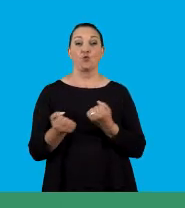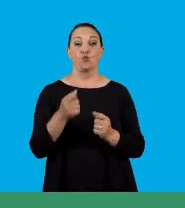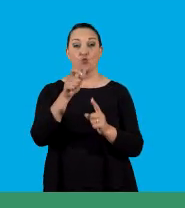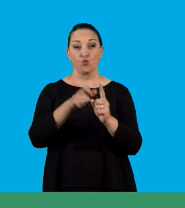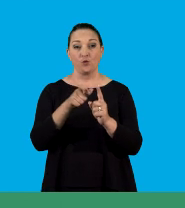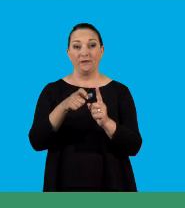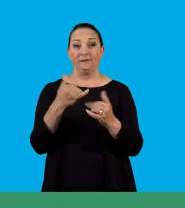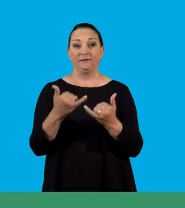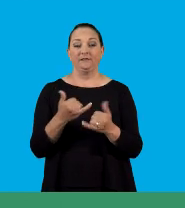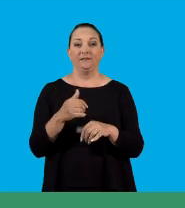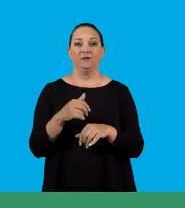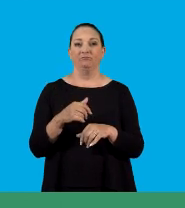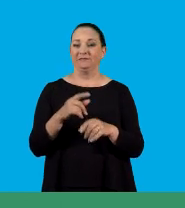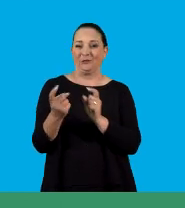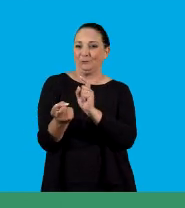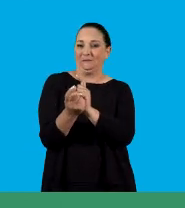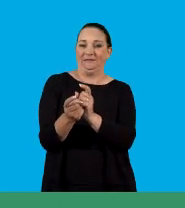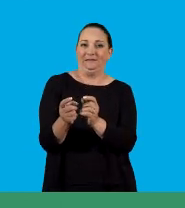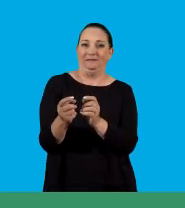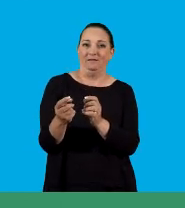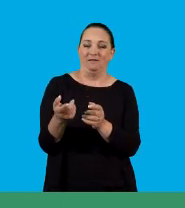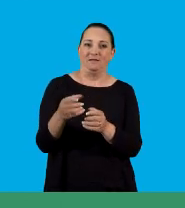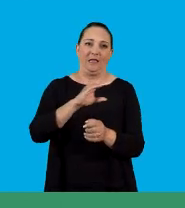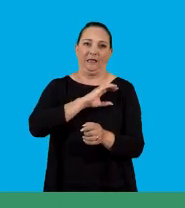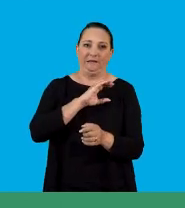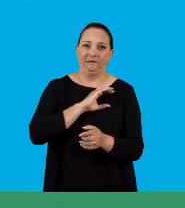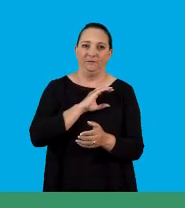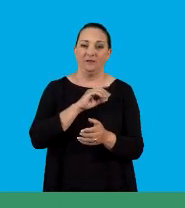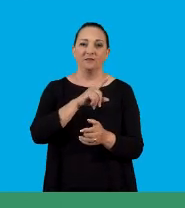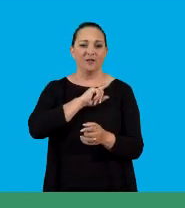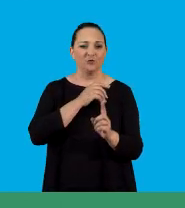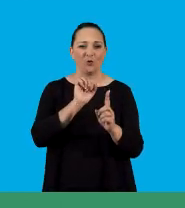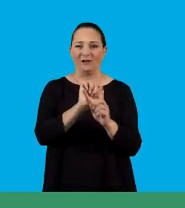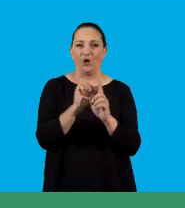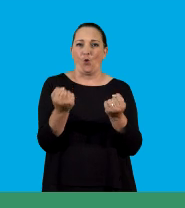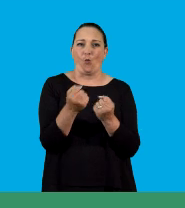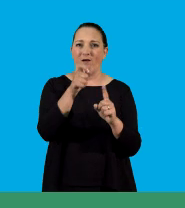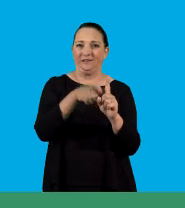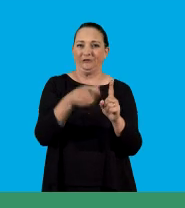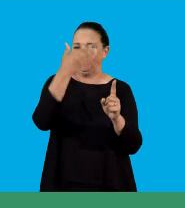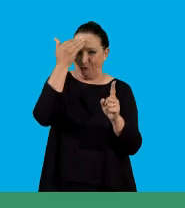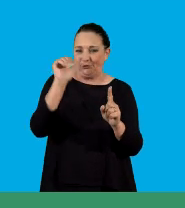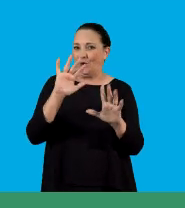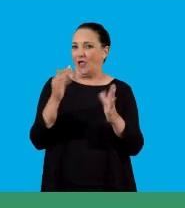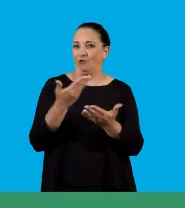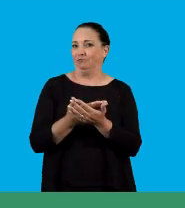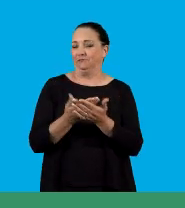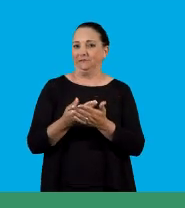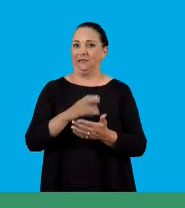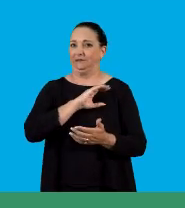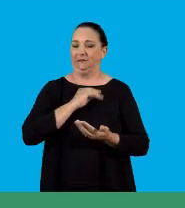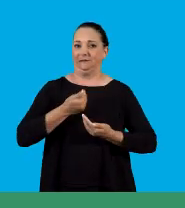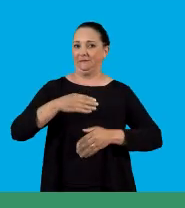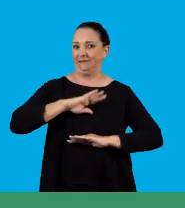Employees who seldomly meet customers often do not have a clear idea of what will satisfy their needs. Hence, we have